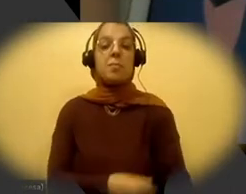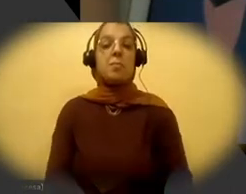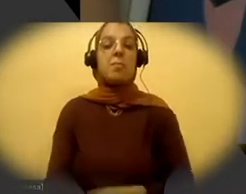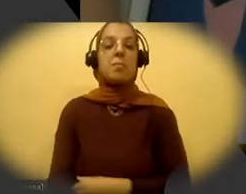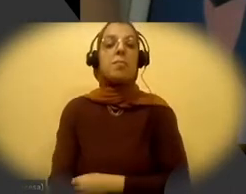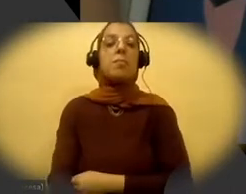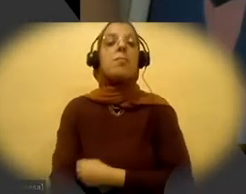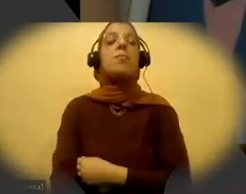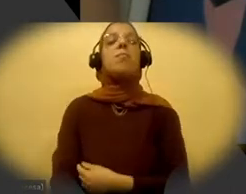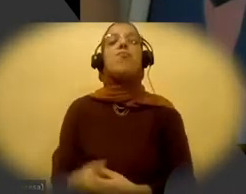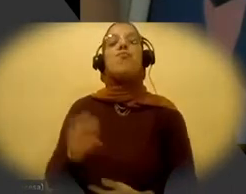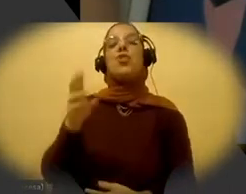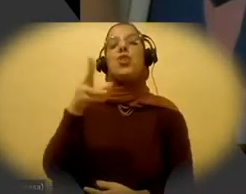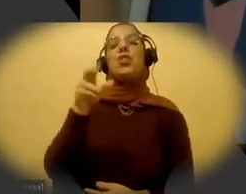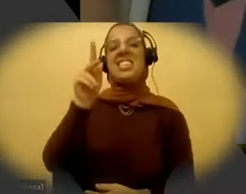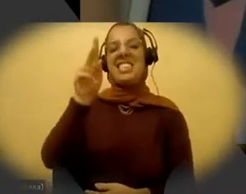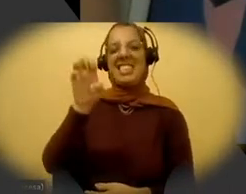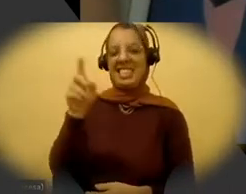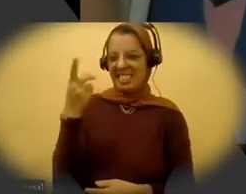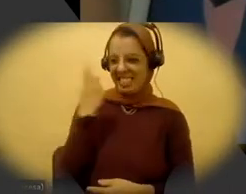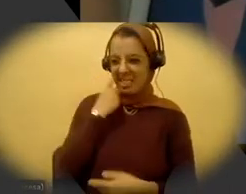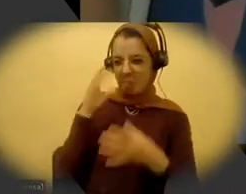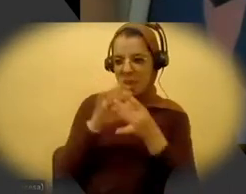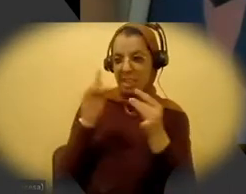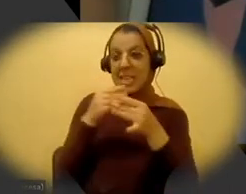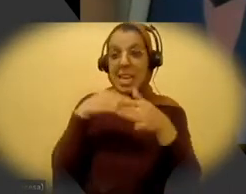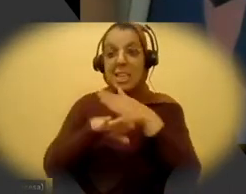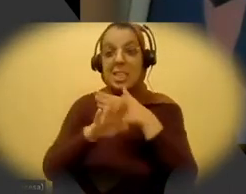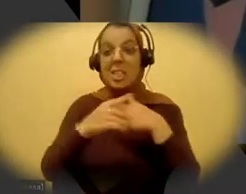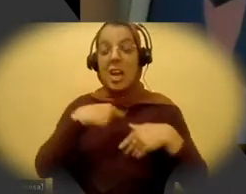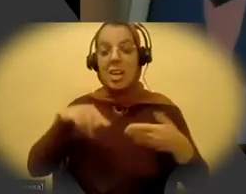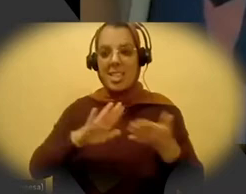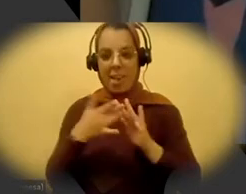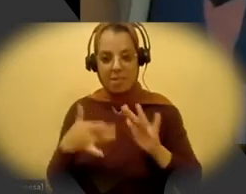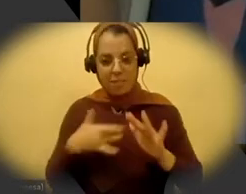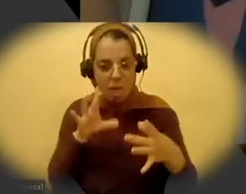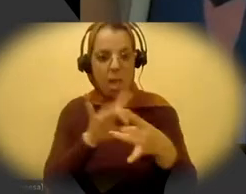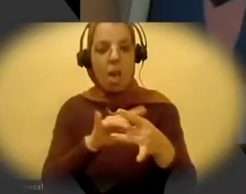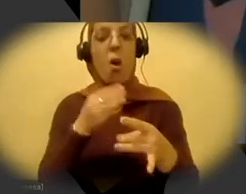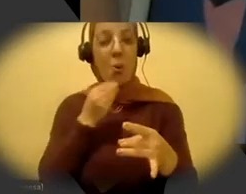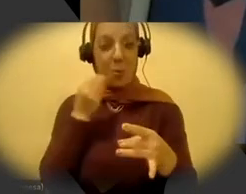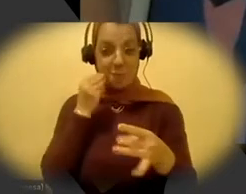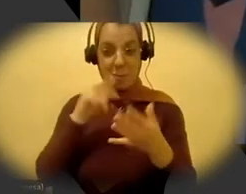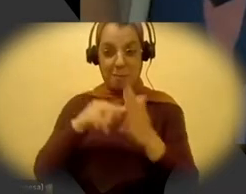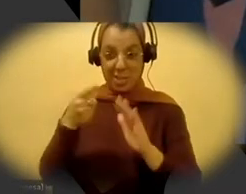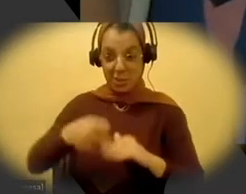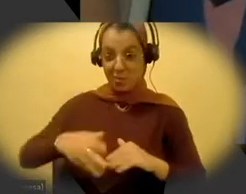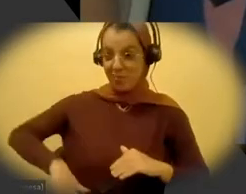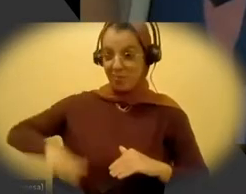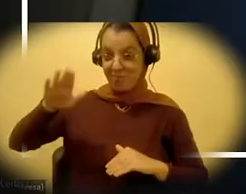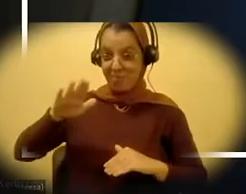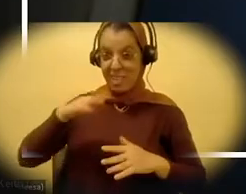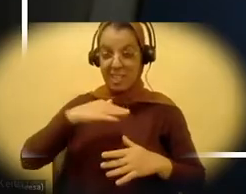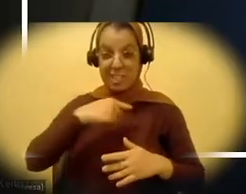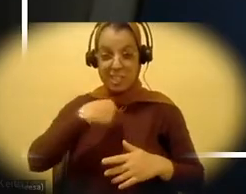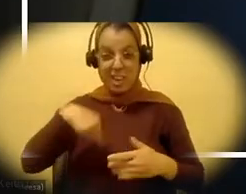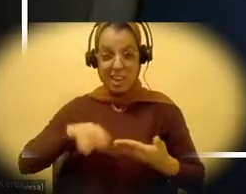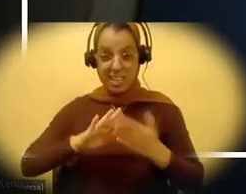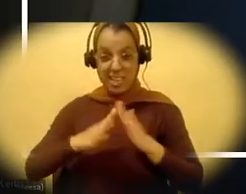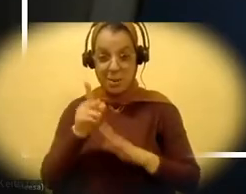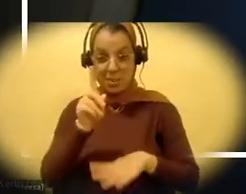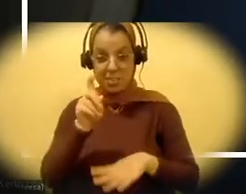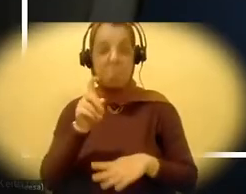And you said that it was like going home. So did you grow up in Chinatown? I didn't live in Chinatown, but my dad,